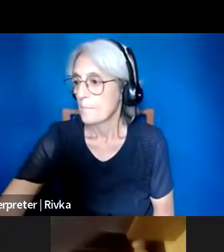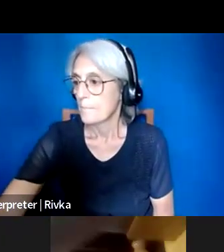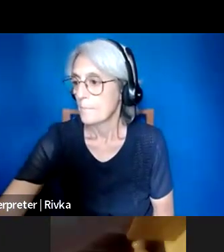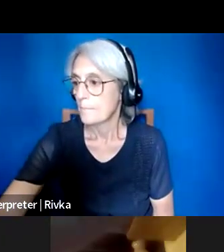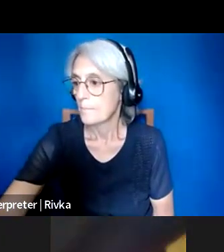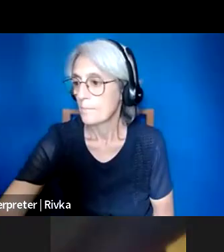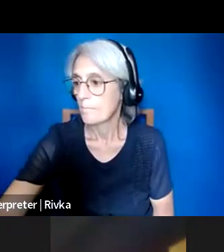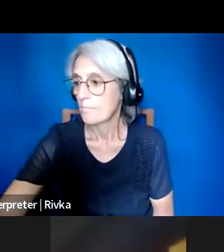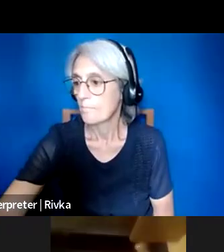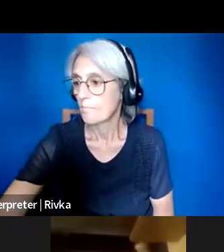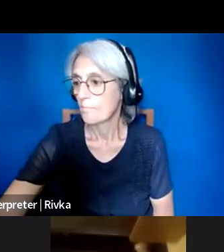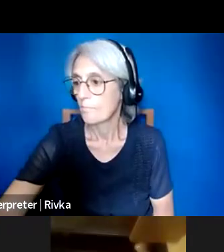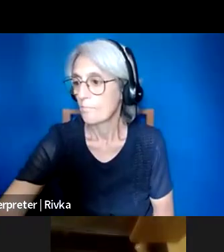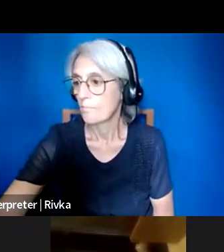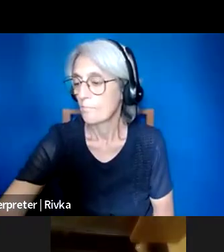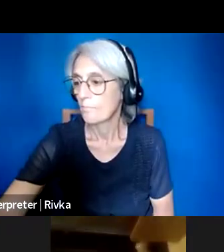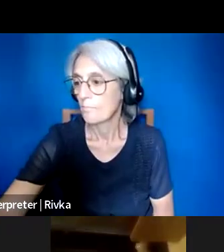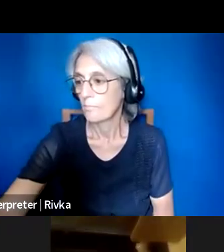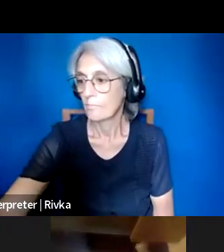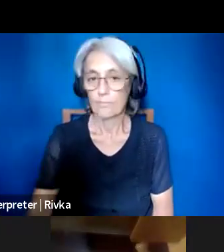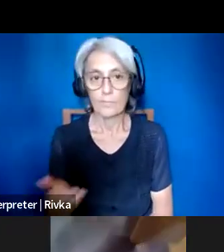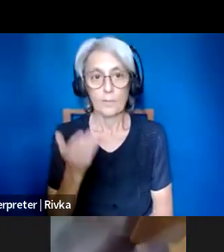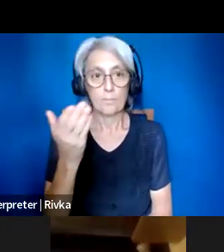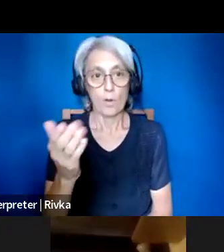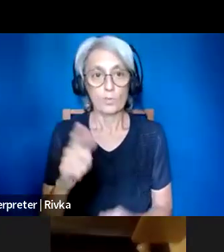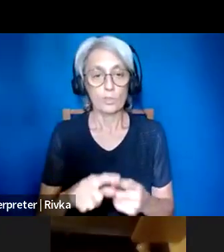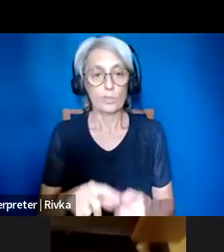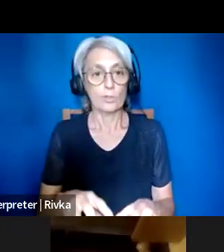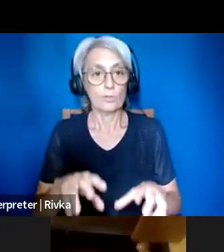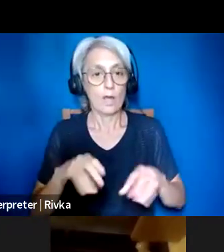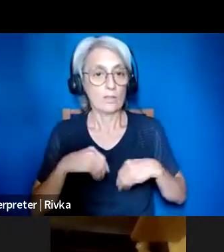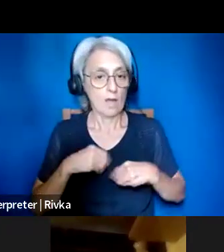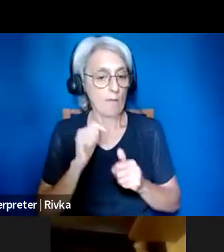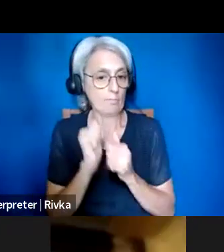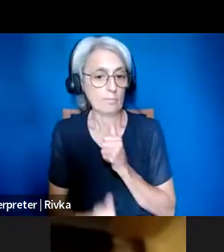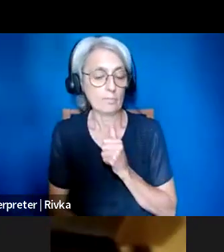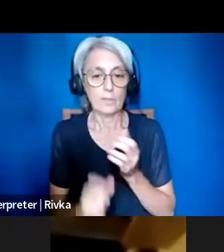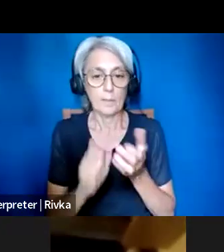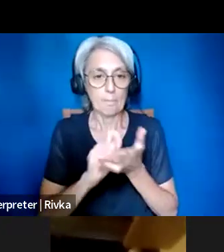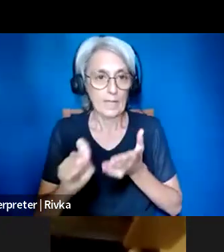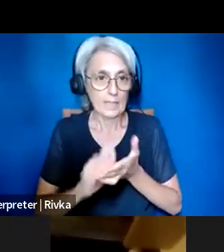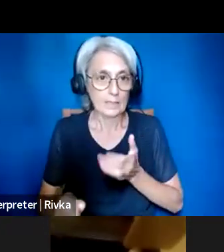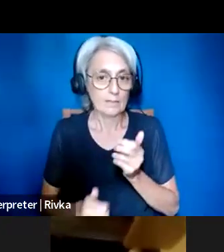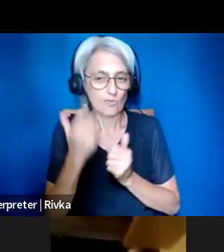Is anyone willing to make a motion to adopt the meetings, the minutes from our most recent